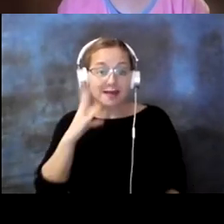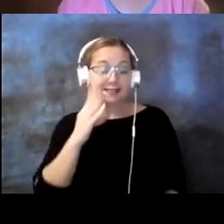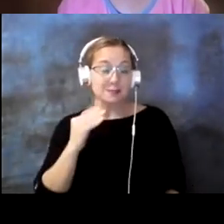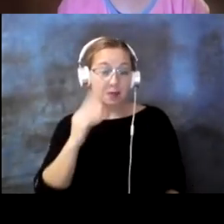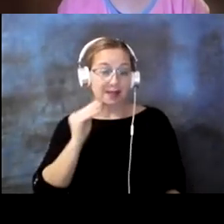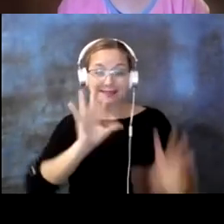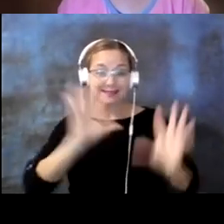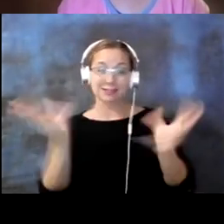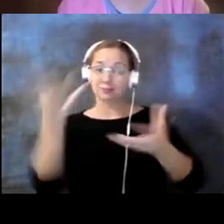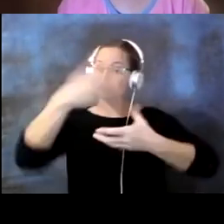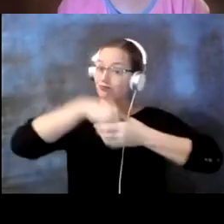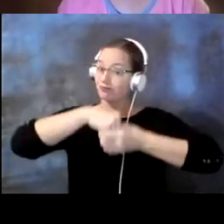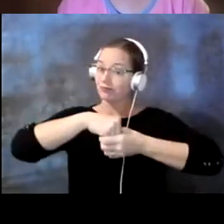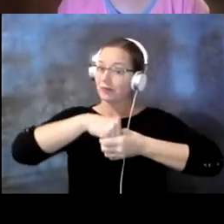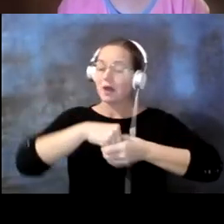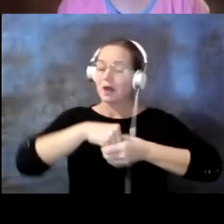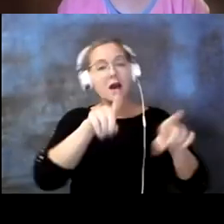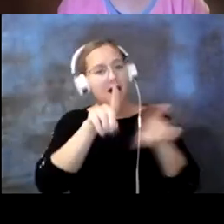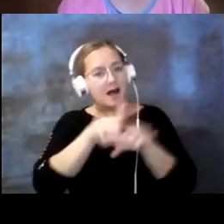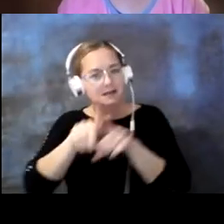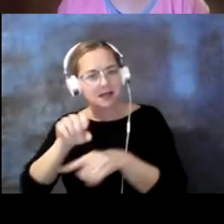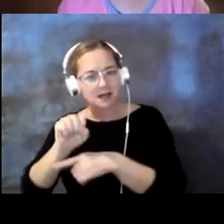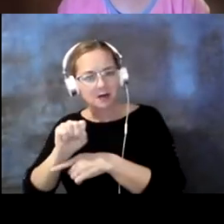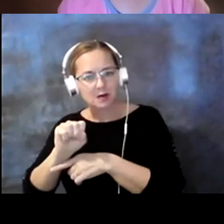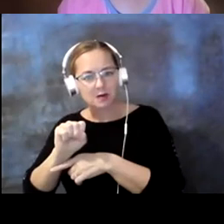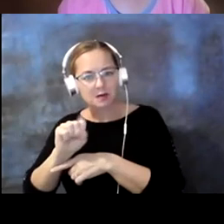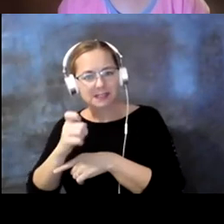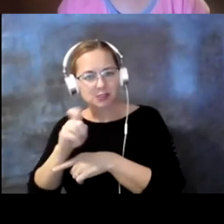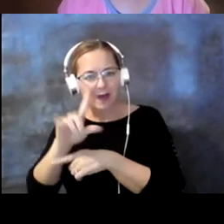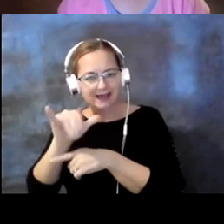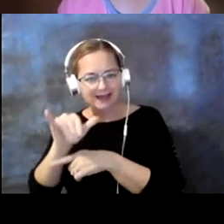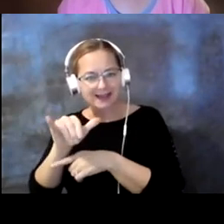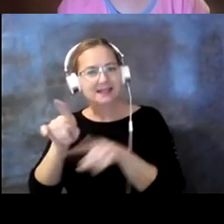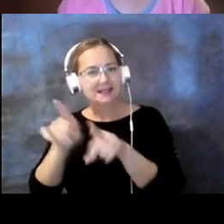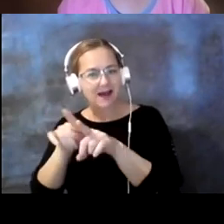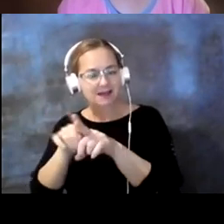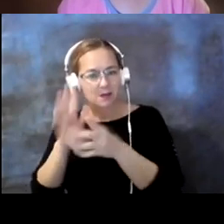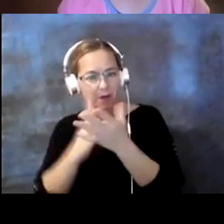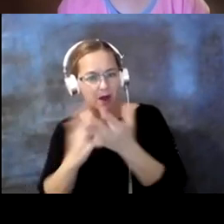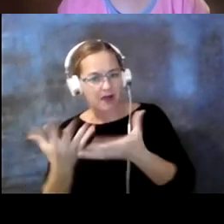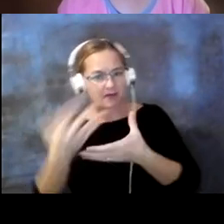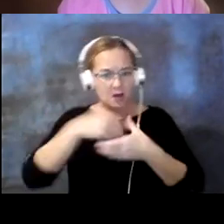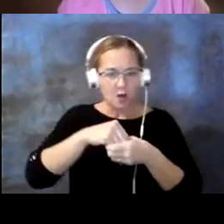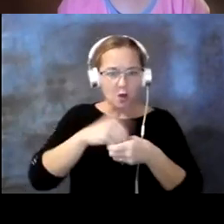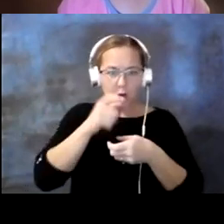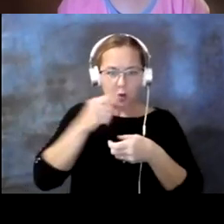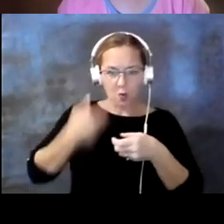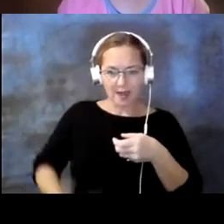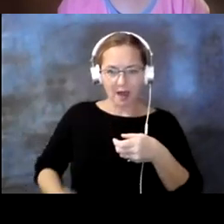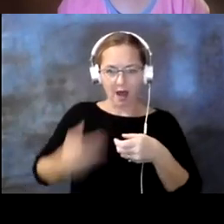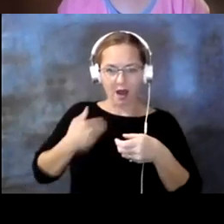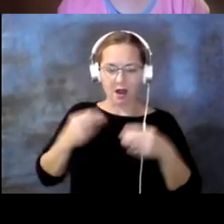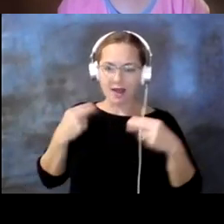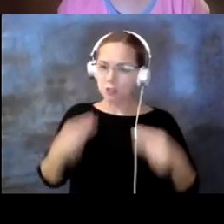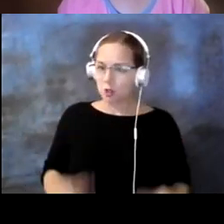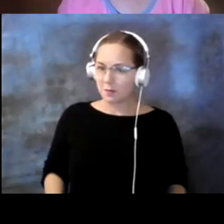And also sexuality is just is part of who we are as humans. It's a natural part of who we are